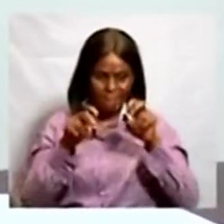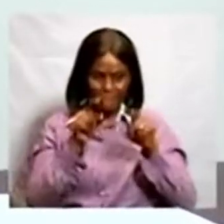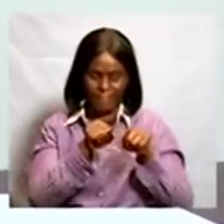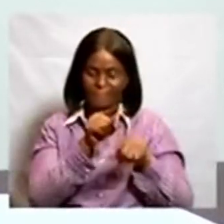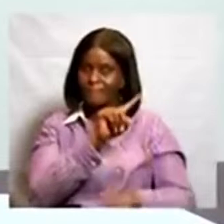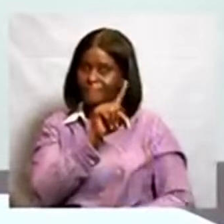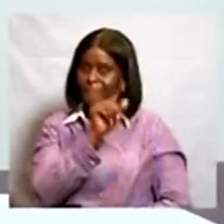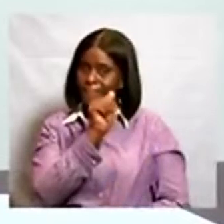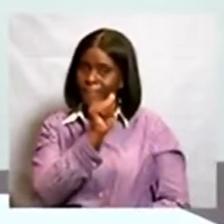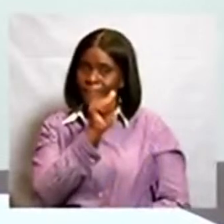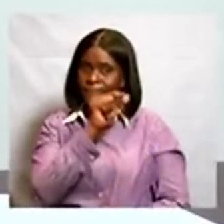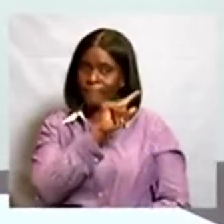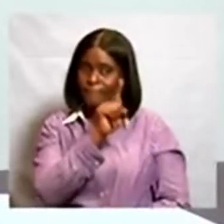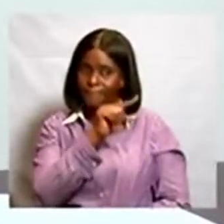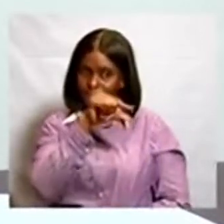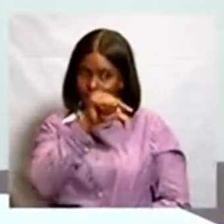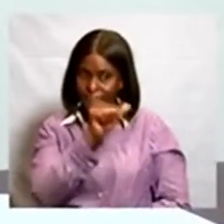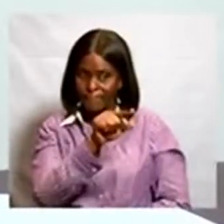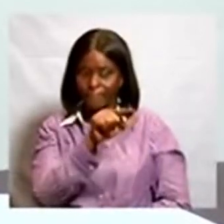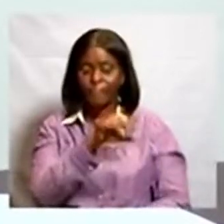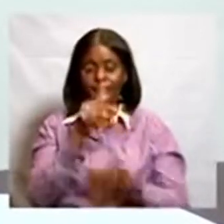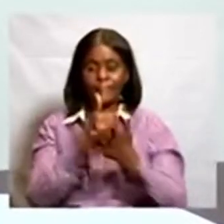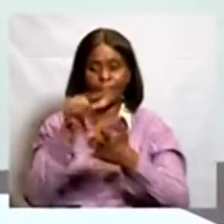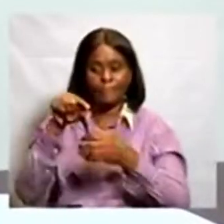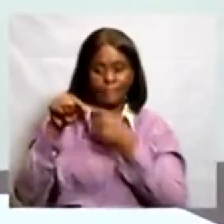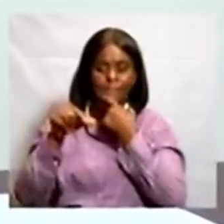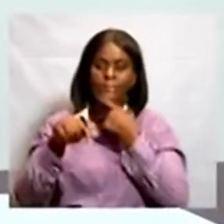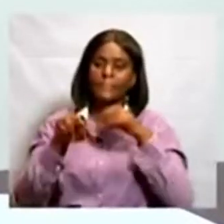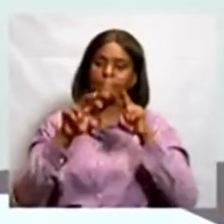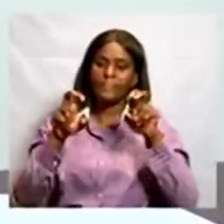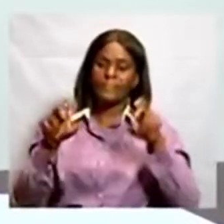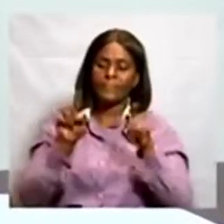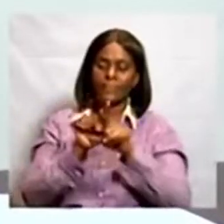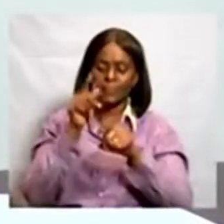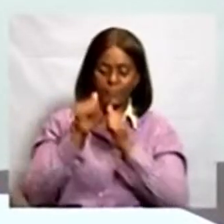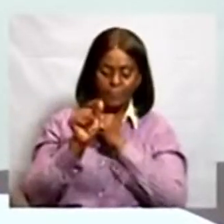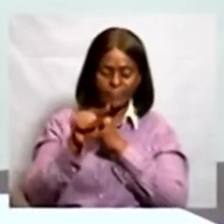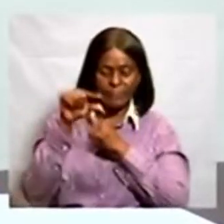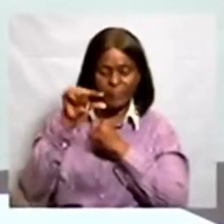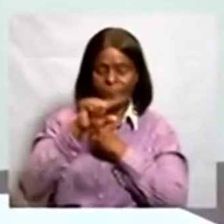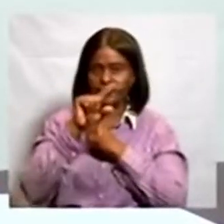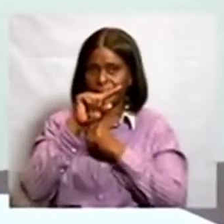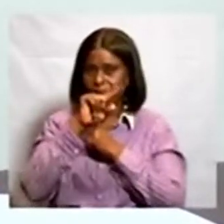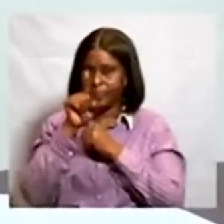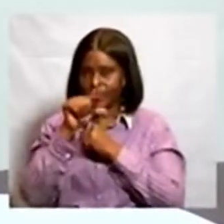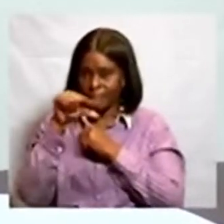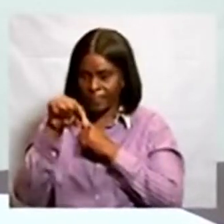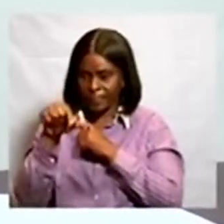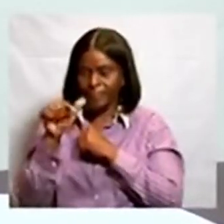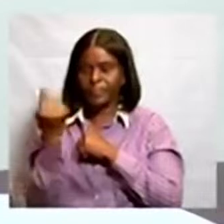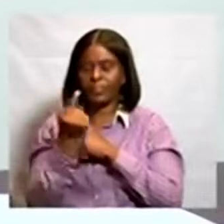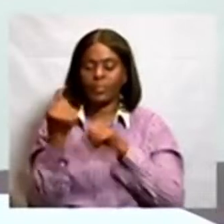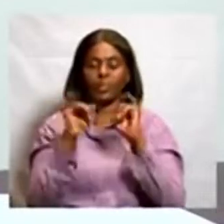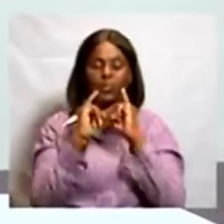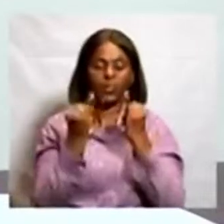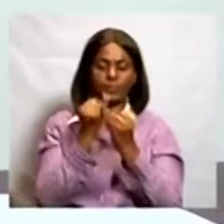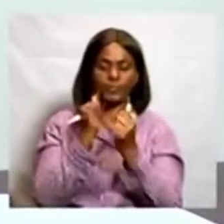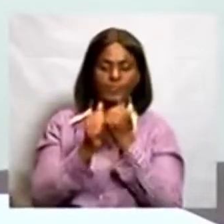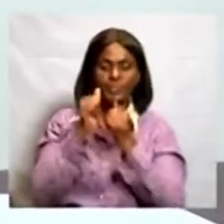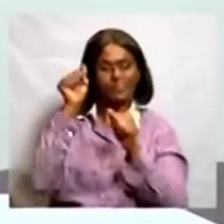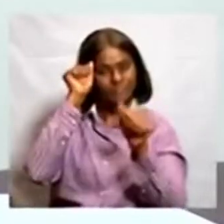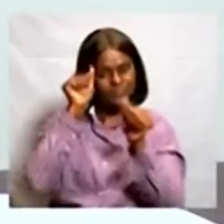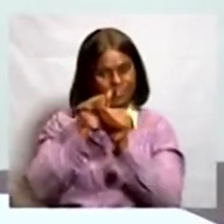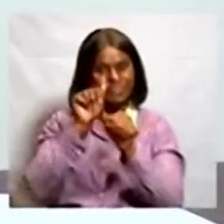It means all qualifications have to be verified by ZACWA, because ZACWA is the only institution that is recognized